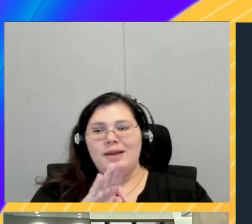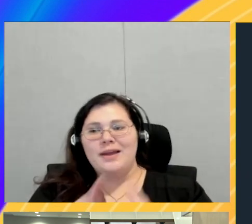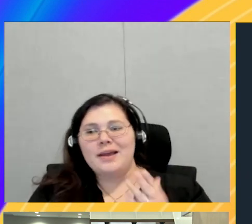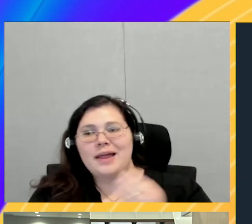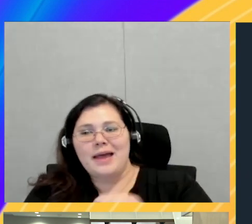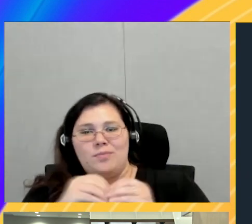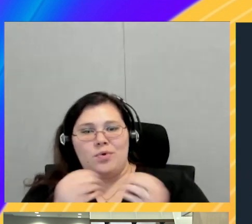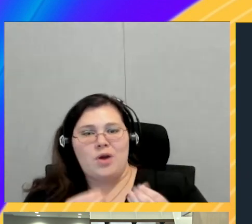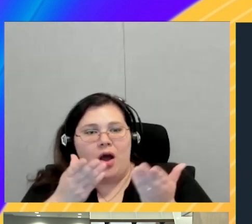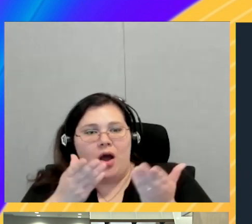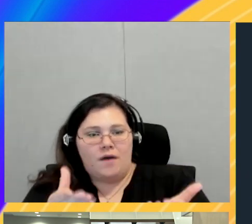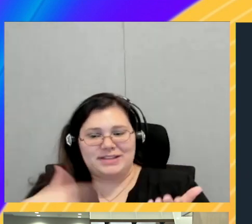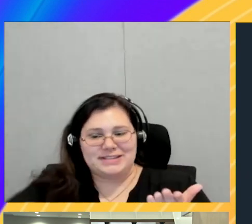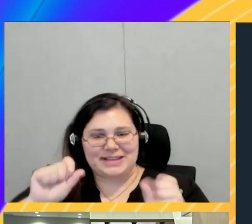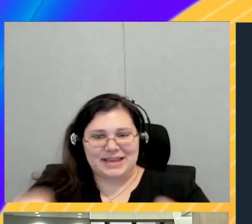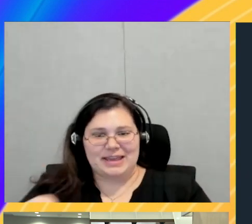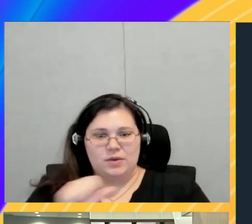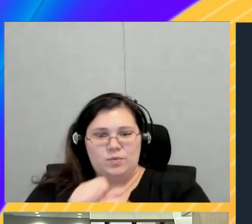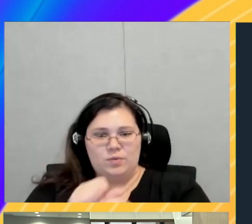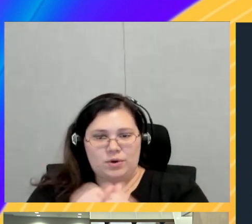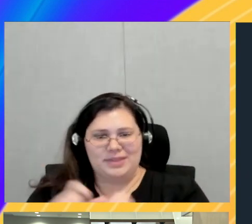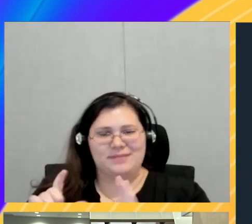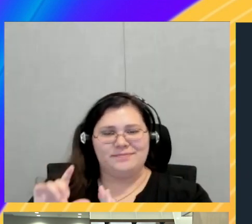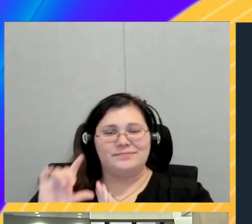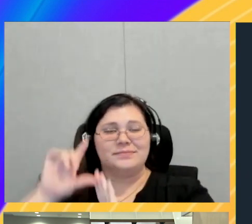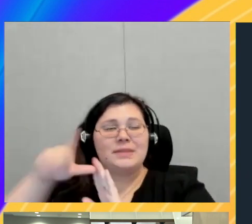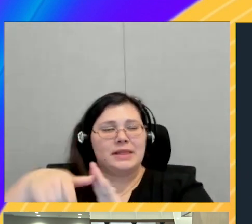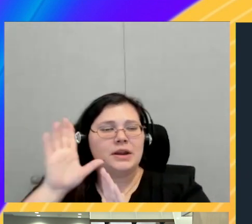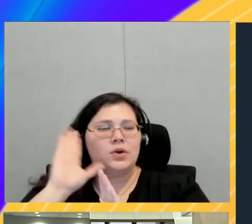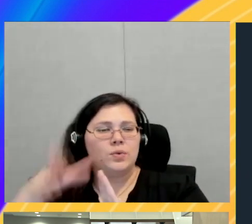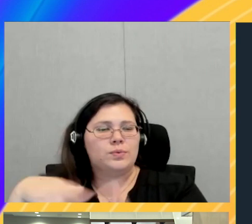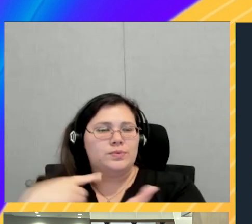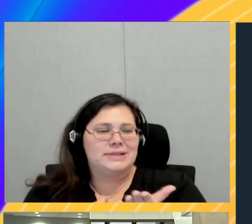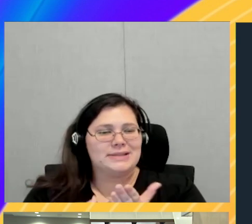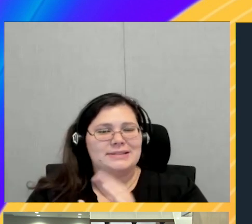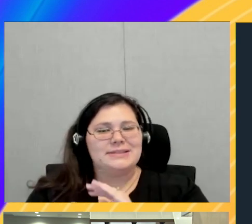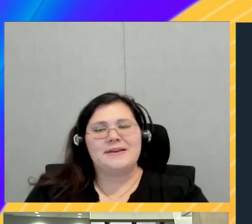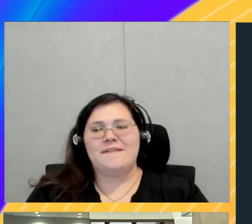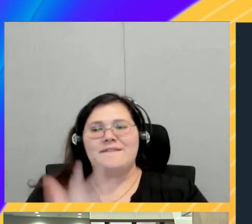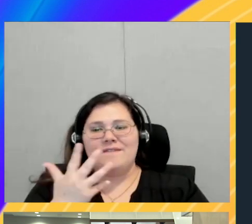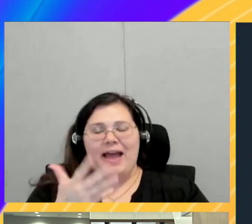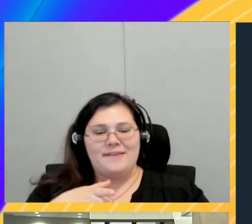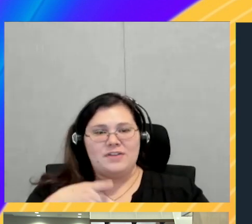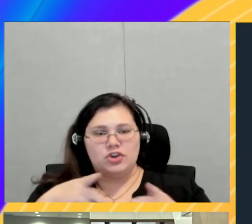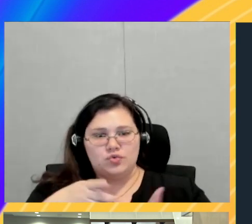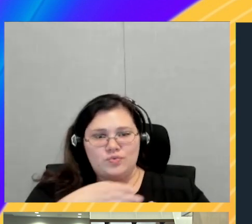later about that bi-directional flow of information that is mutually beneficial to both AWS and